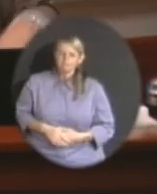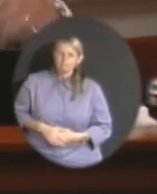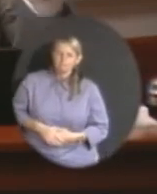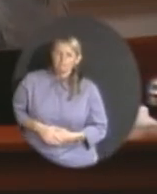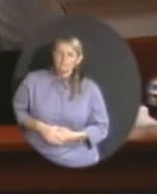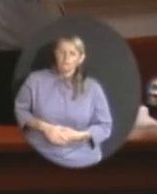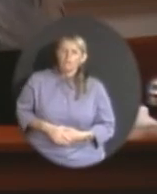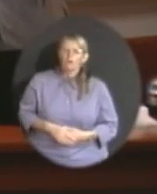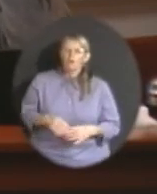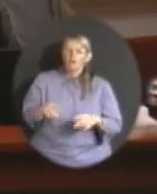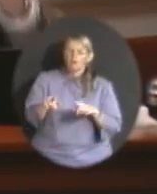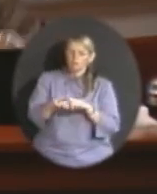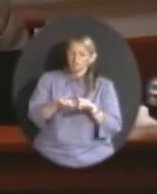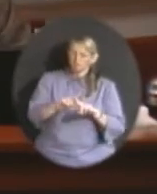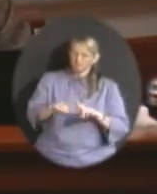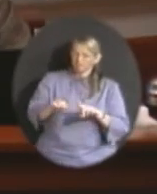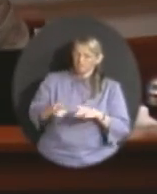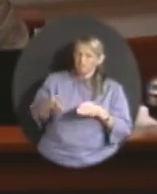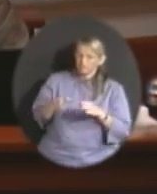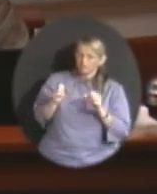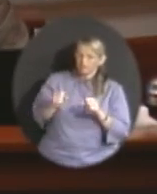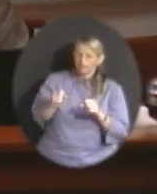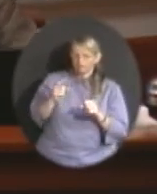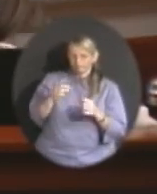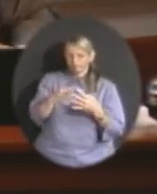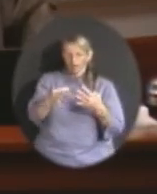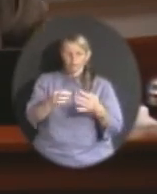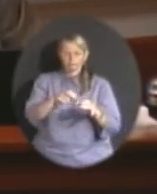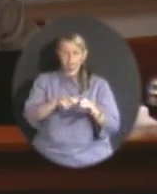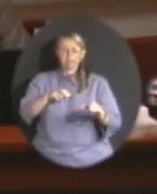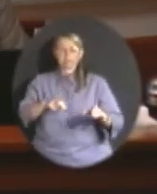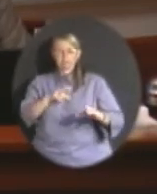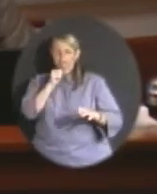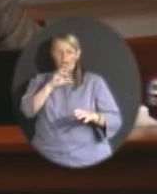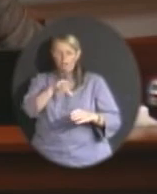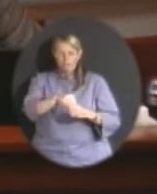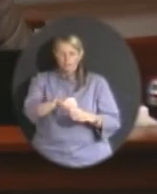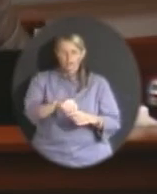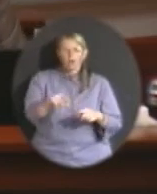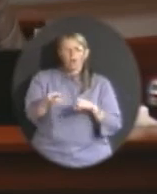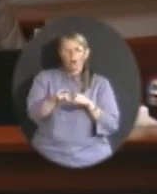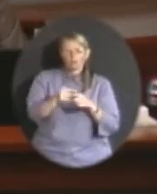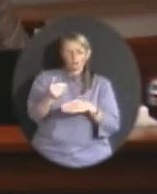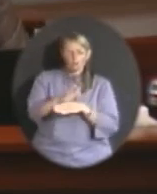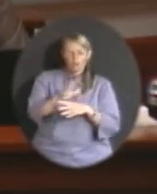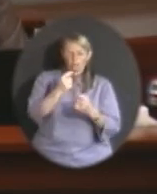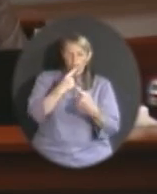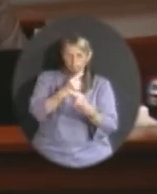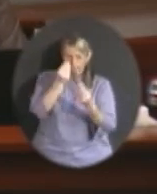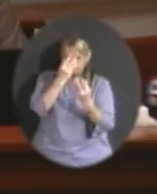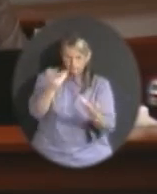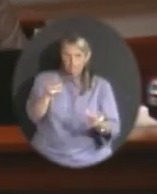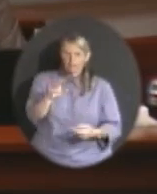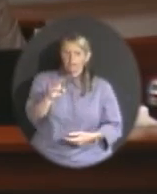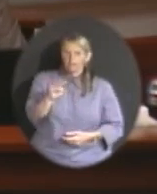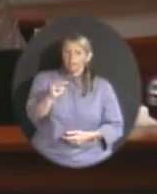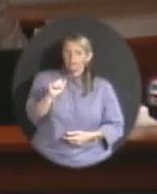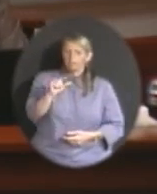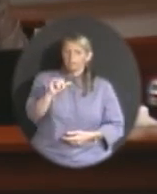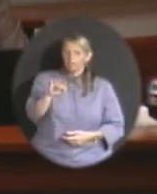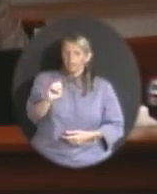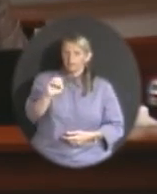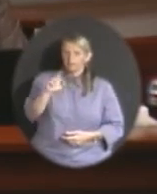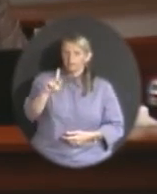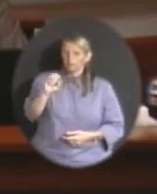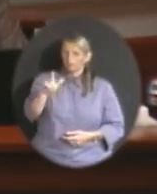And there's also some ways that you can opt out of that. I want to also announce tonight and share something that Maggie Kolb's been working on with the